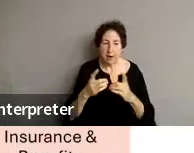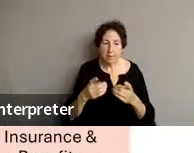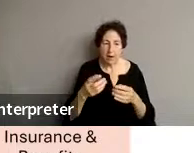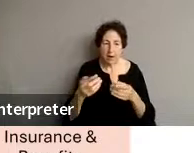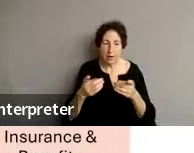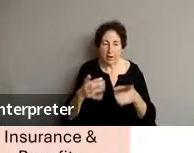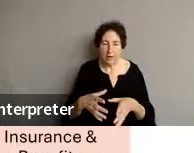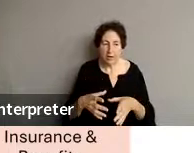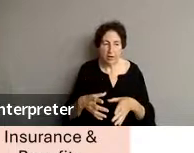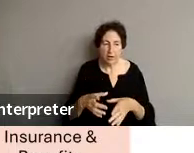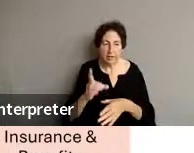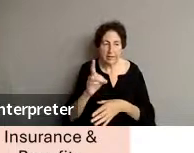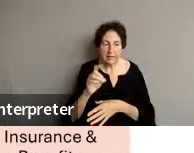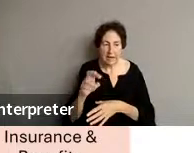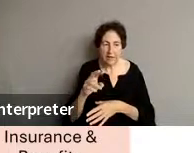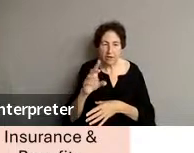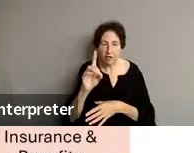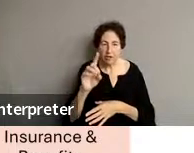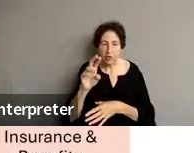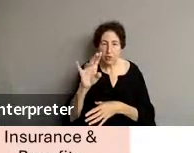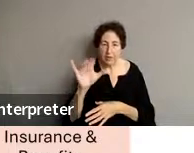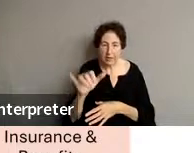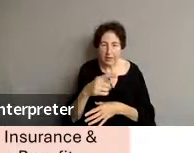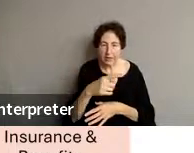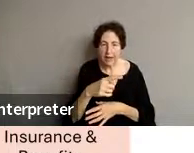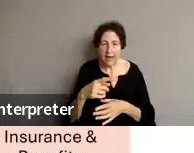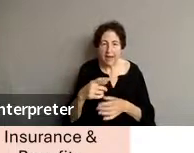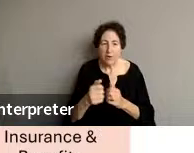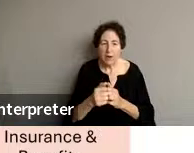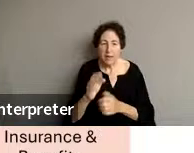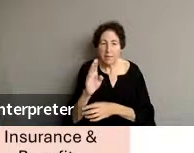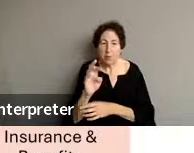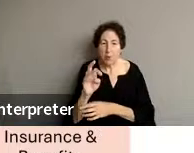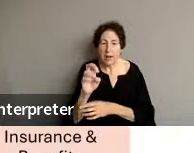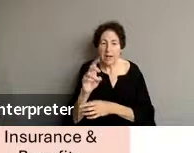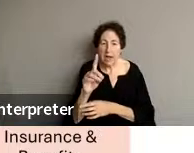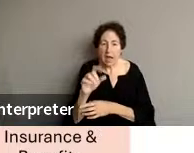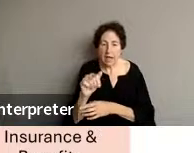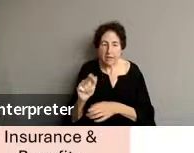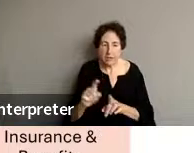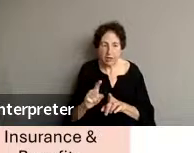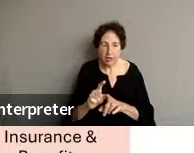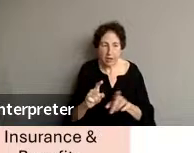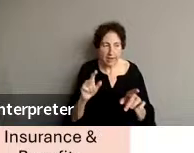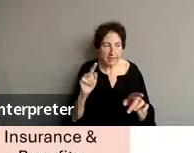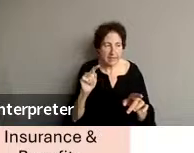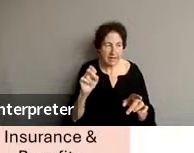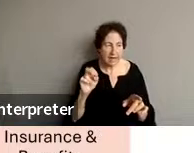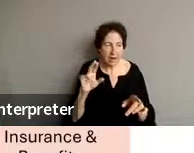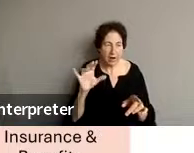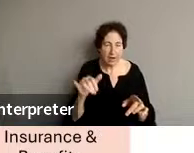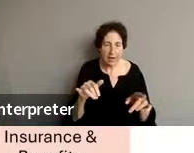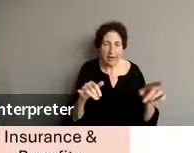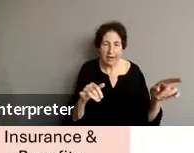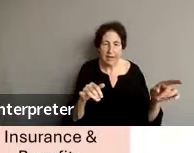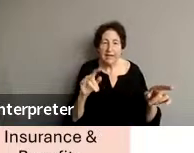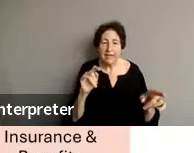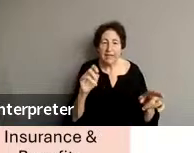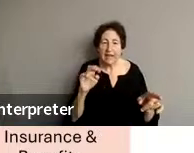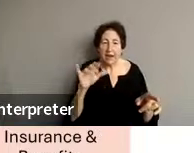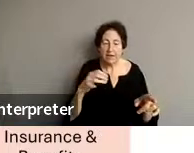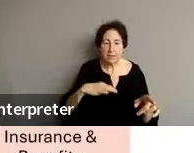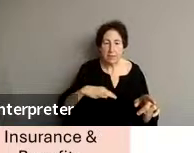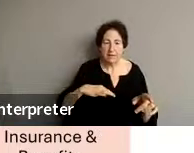Brenda Dooley Artis. And with Brenda, she also has Terry Wertman. And Terry is our